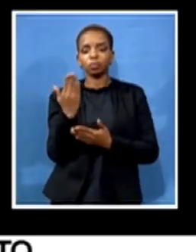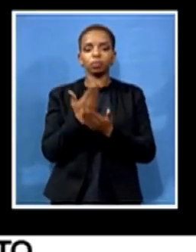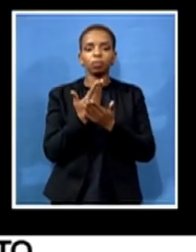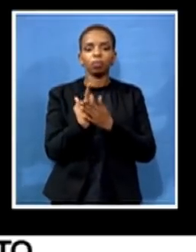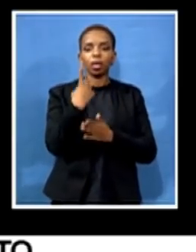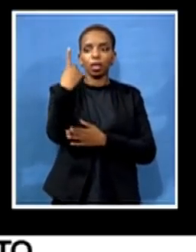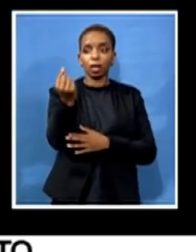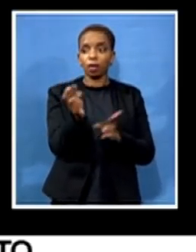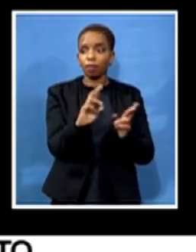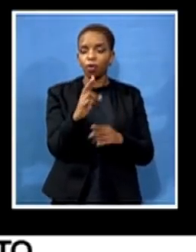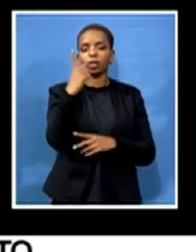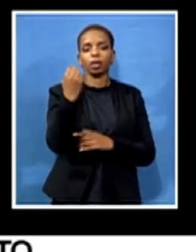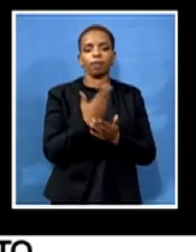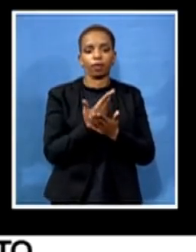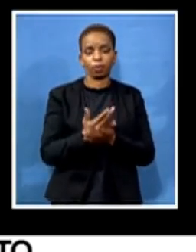Unmute her.